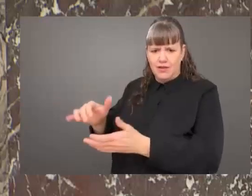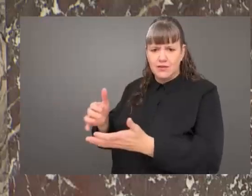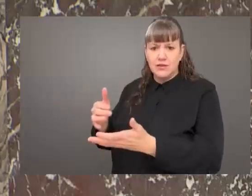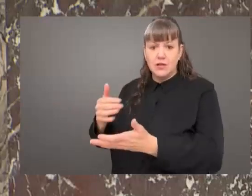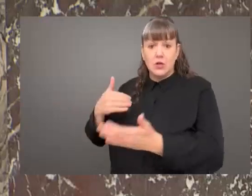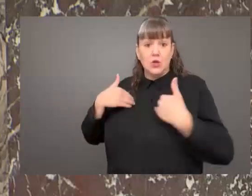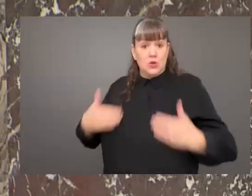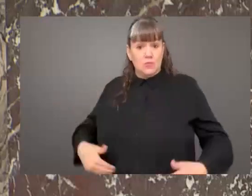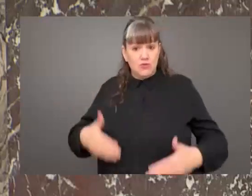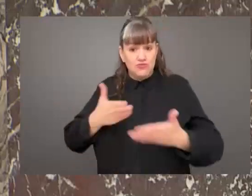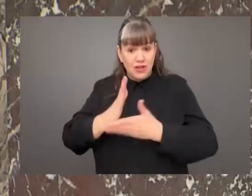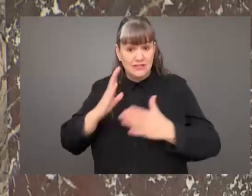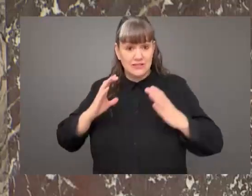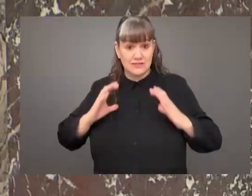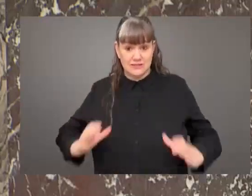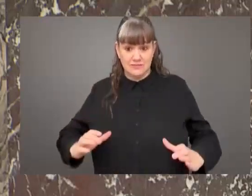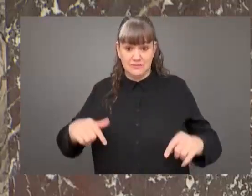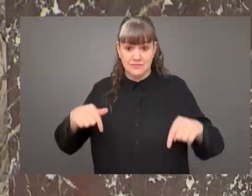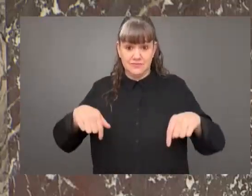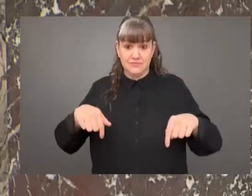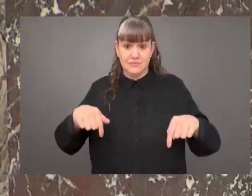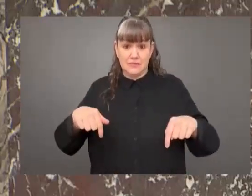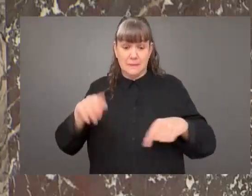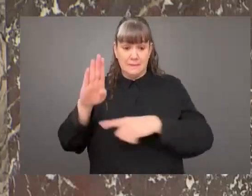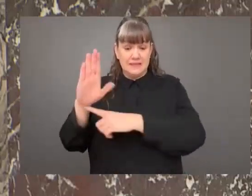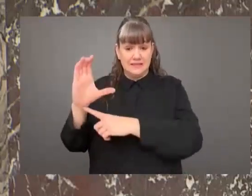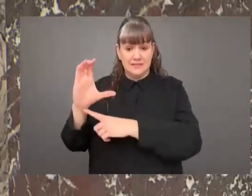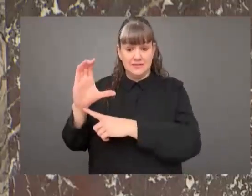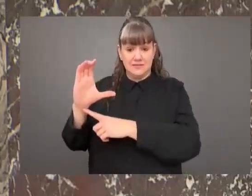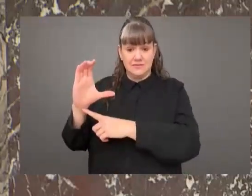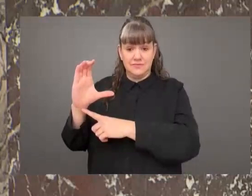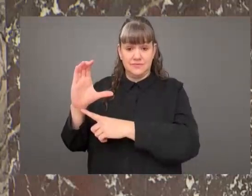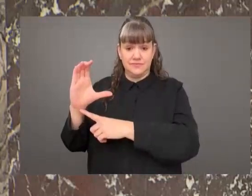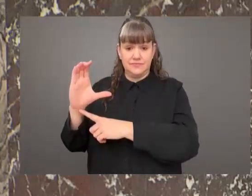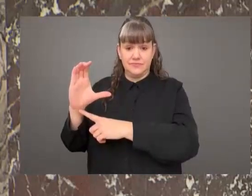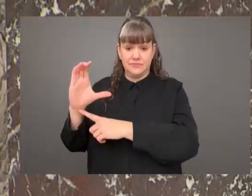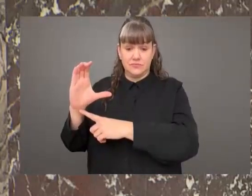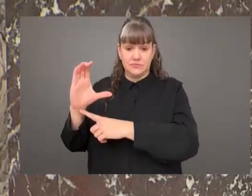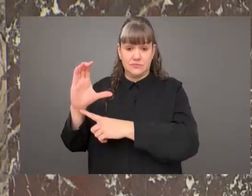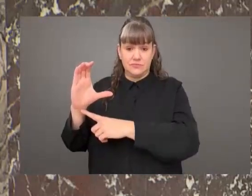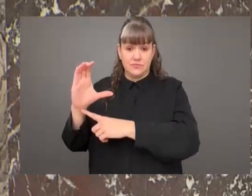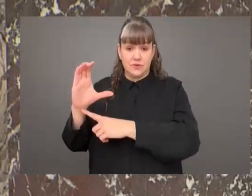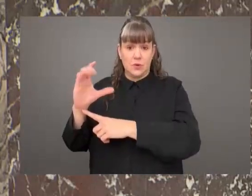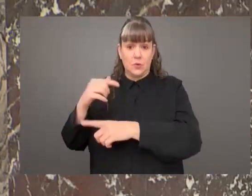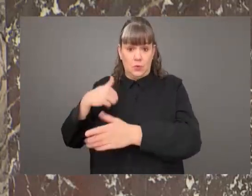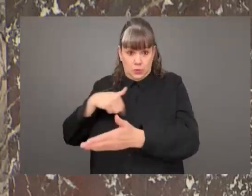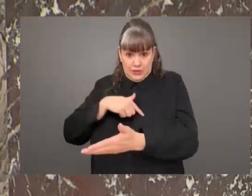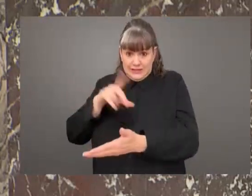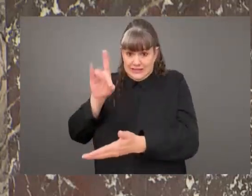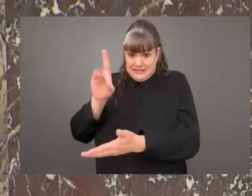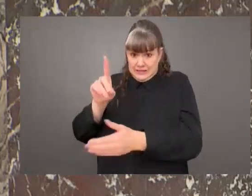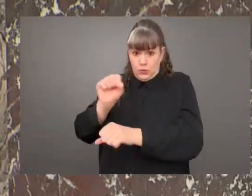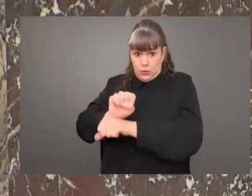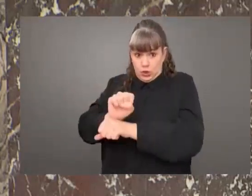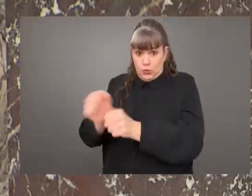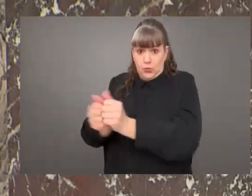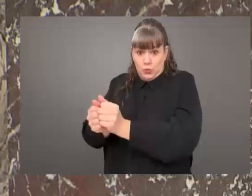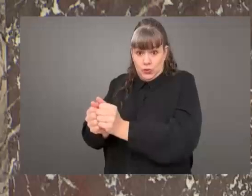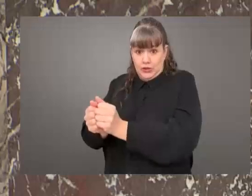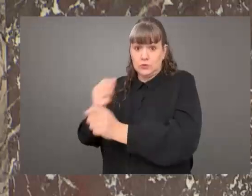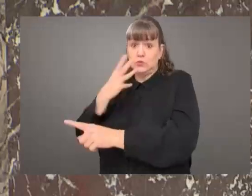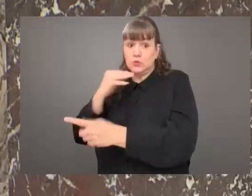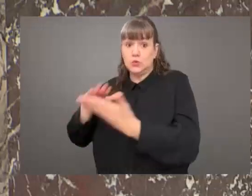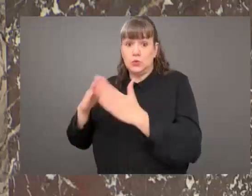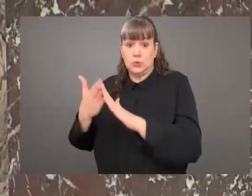question. Work closely with the Jewish community on that. Honourable Speaker, I don't know why this needs to be heckled. This is an